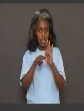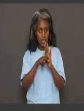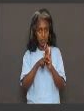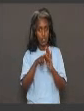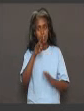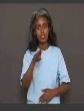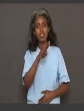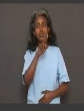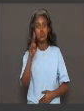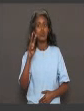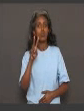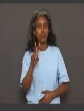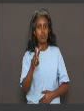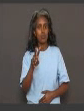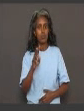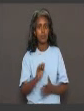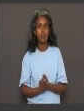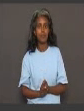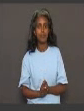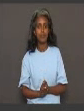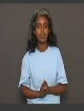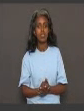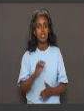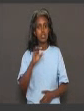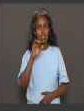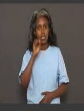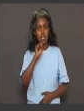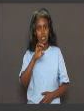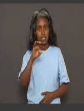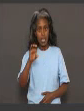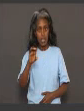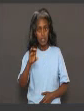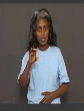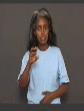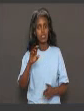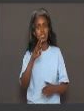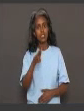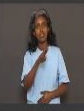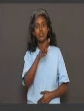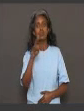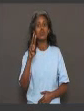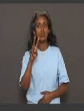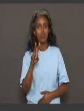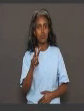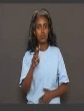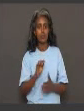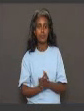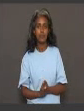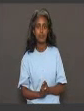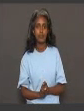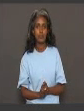negative the square root of 2. The secant is the square root of